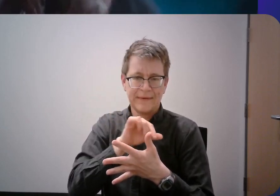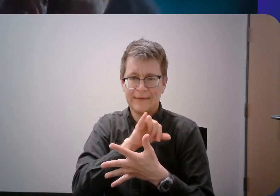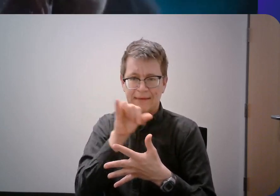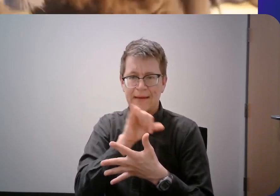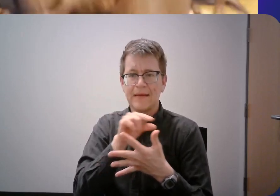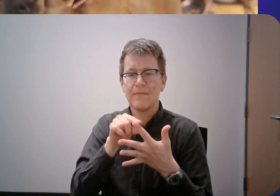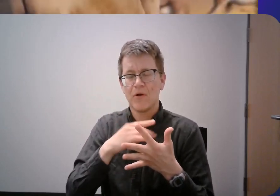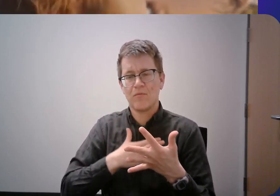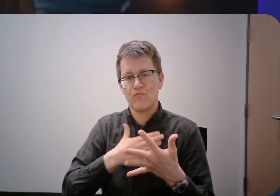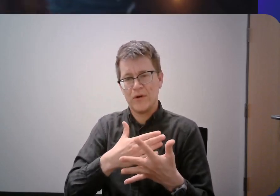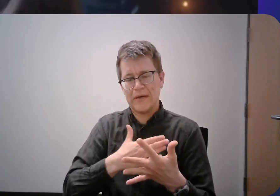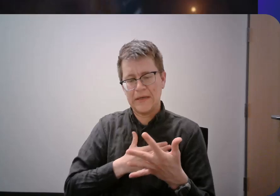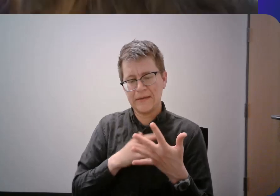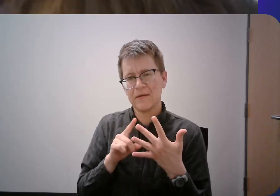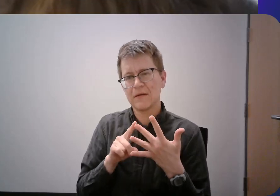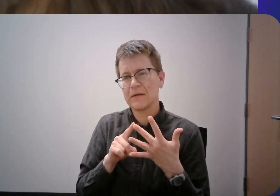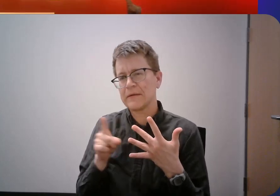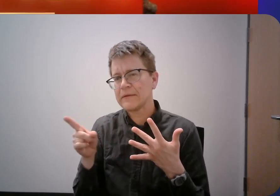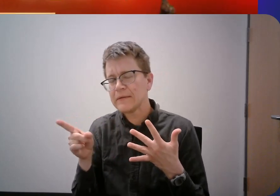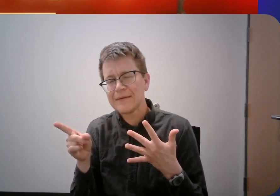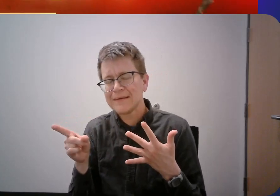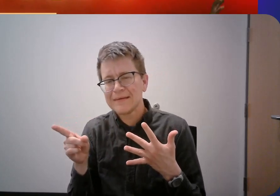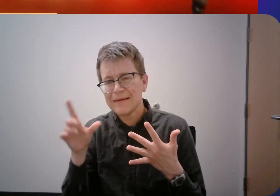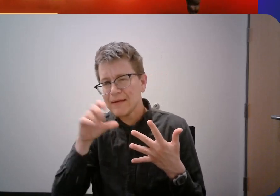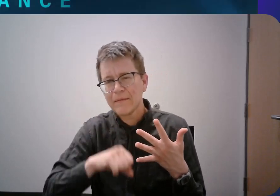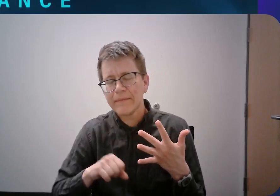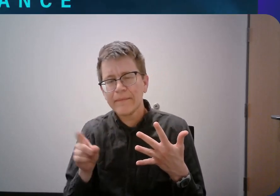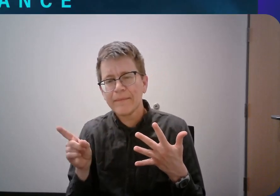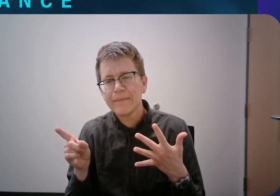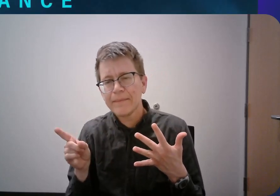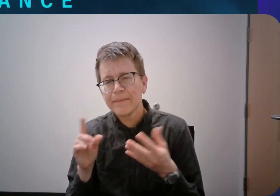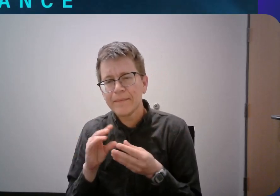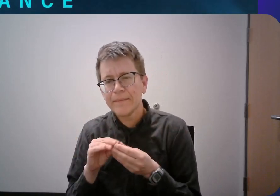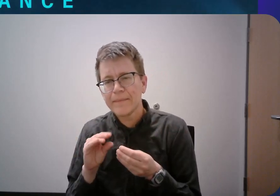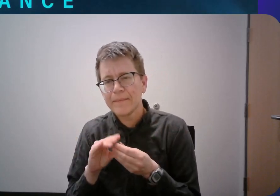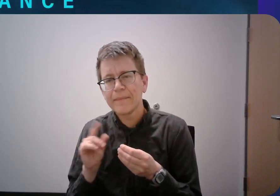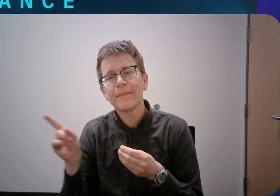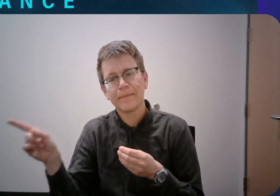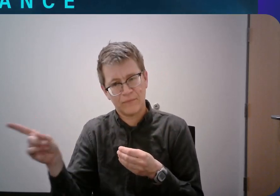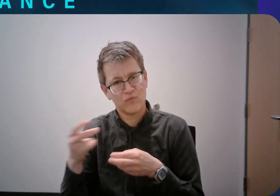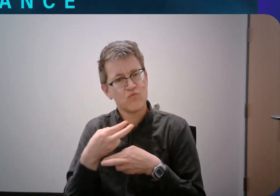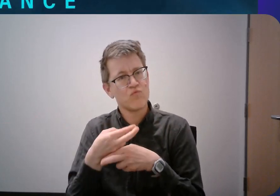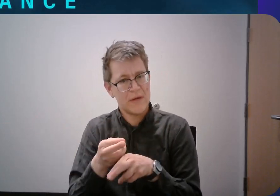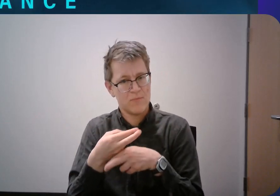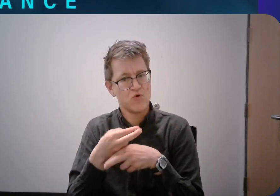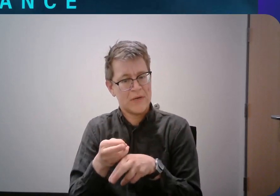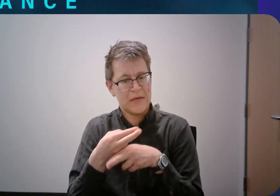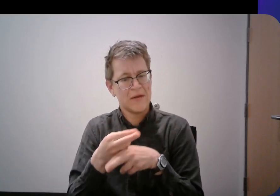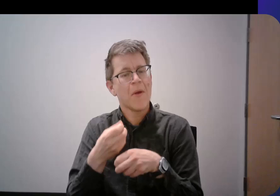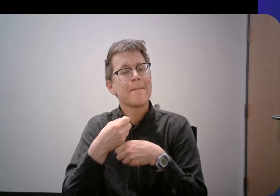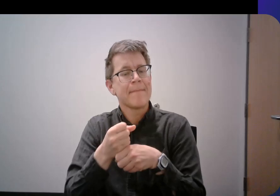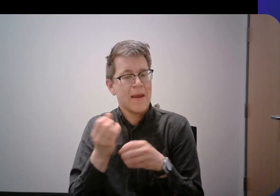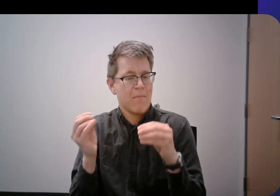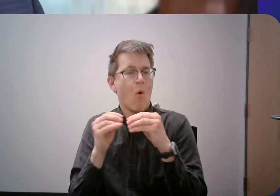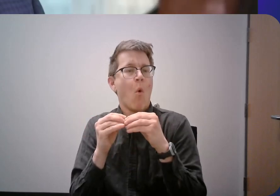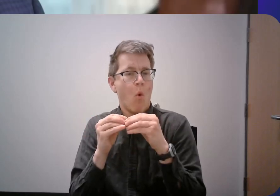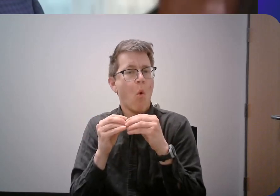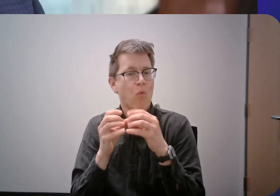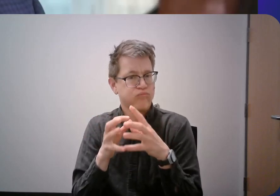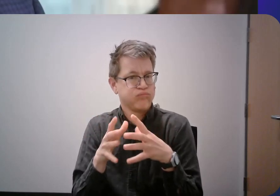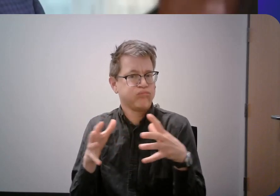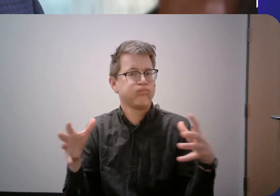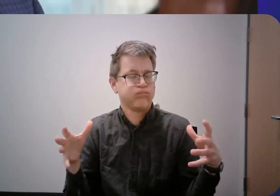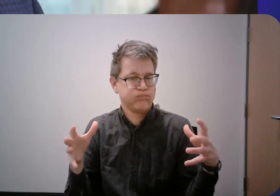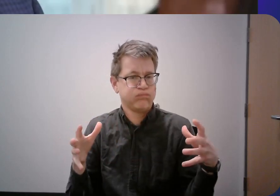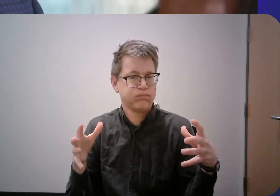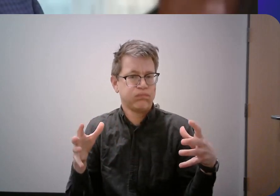more time. and again. Oh, yeah. Streaming March 26th, and it's your last chance to get Disney Plus and Hulu for just $2.99 a month. We